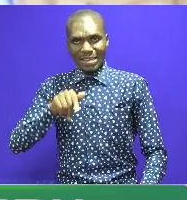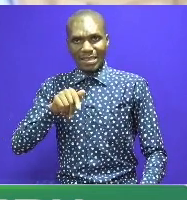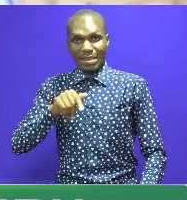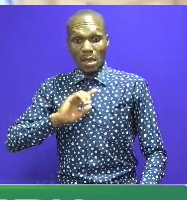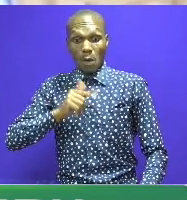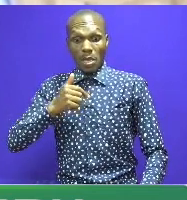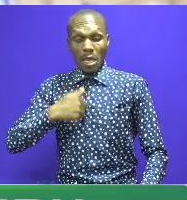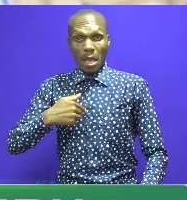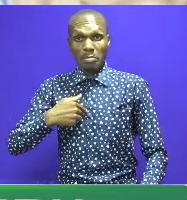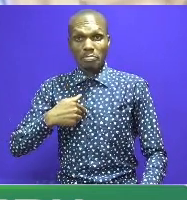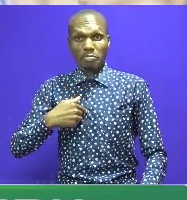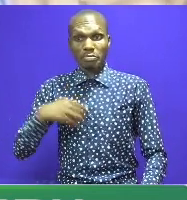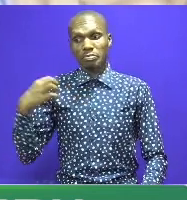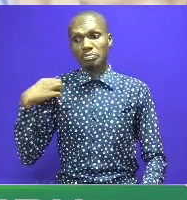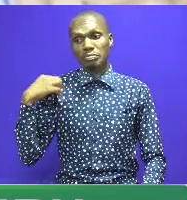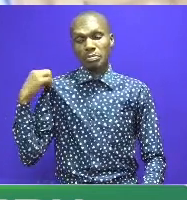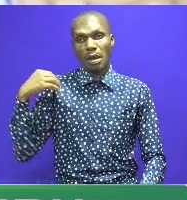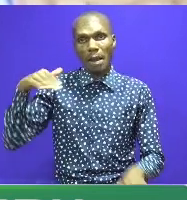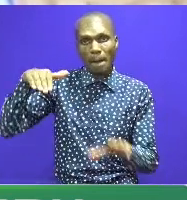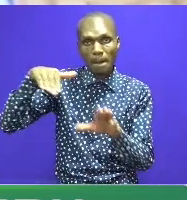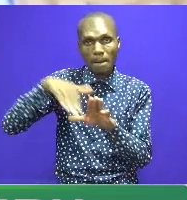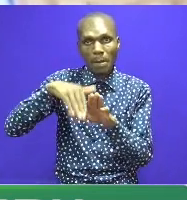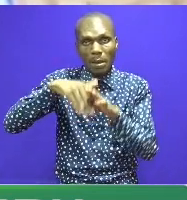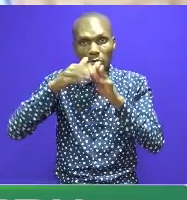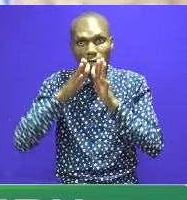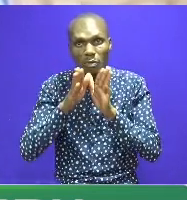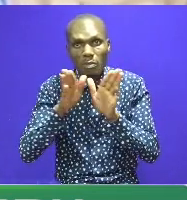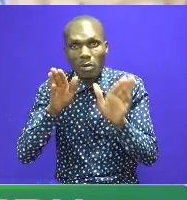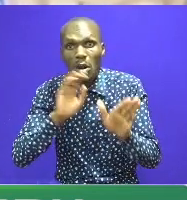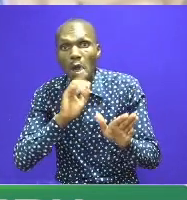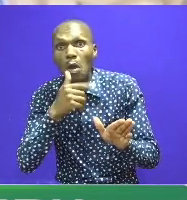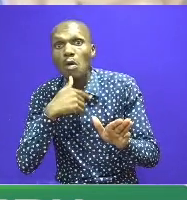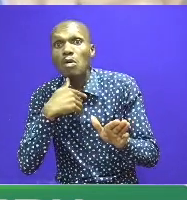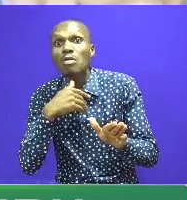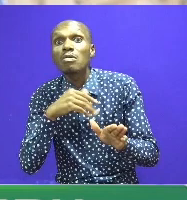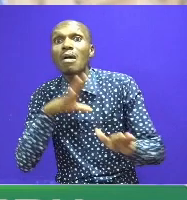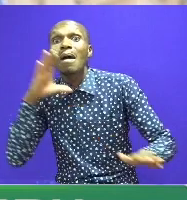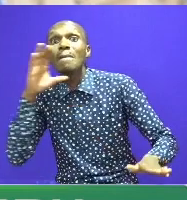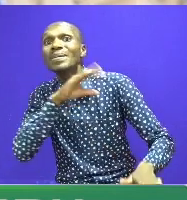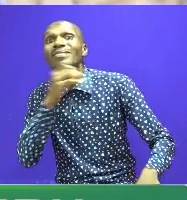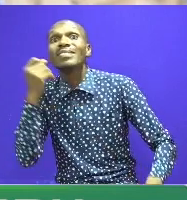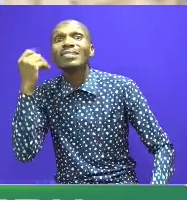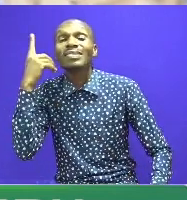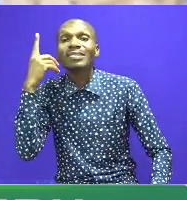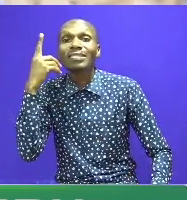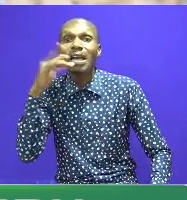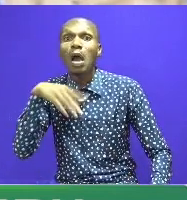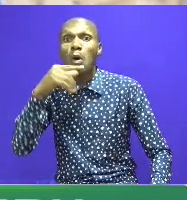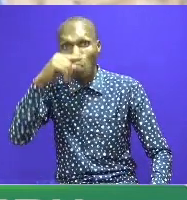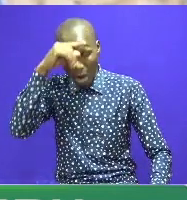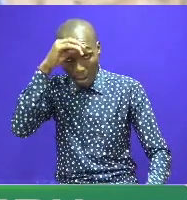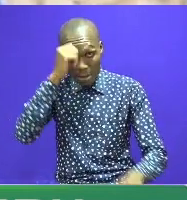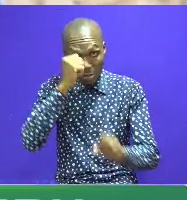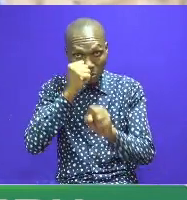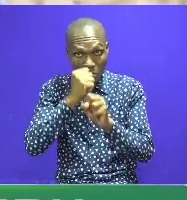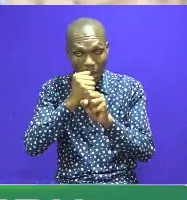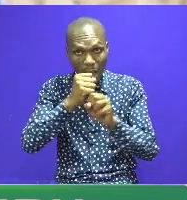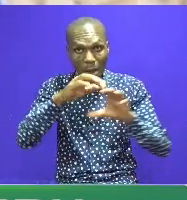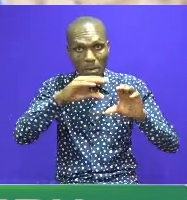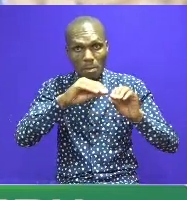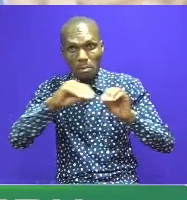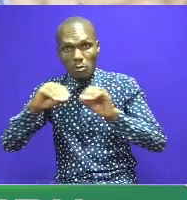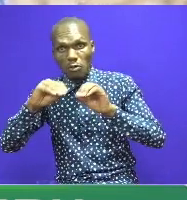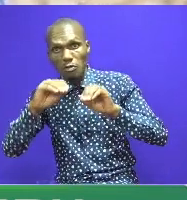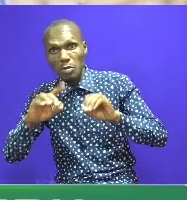we had a confrontation from members of the public who may have misunderstood the intention of government of moving one machine to go